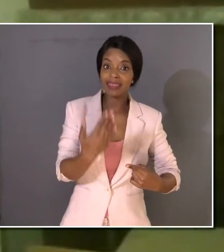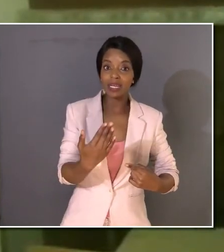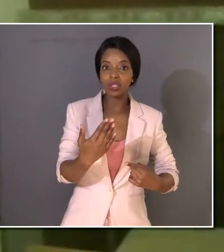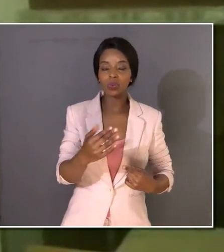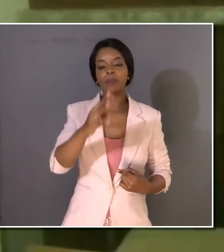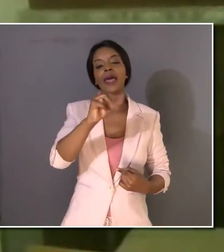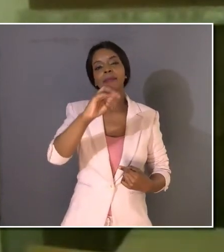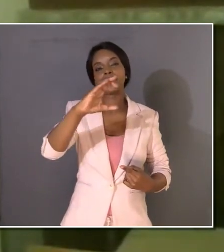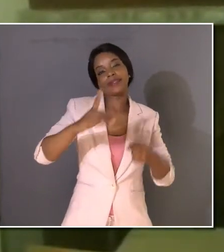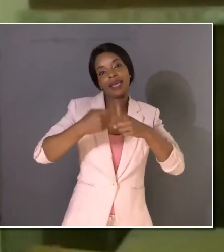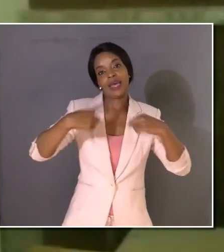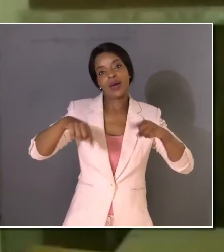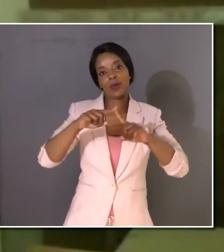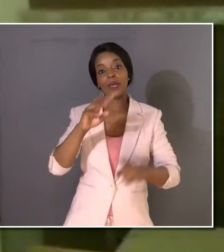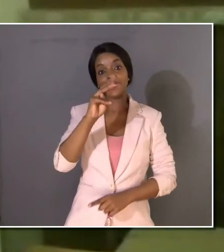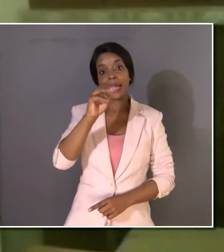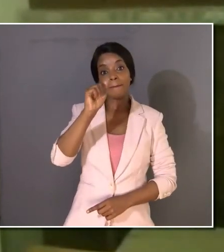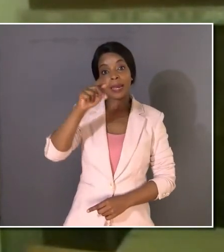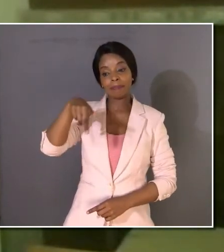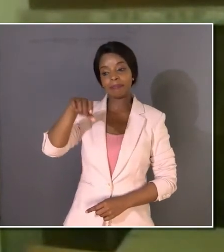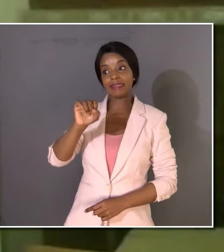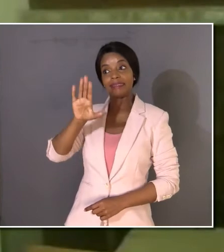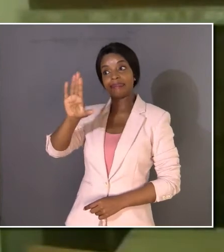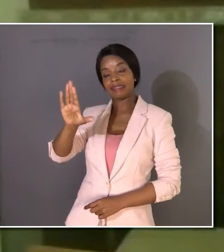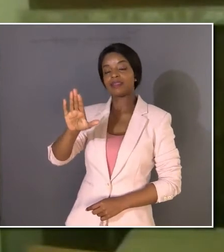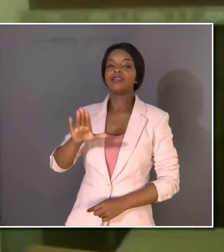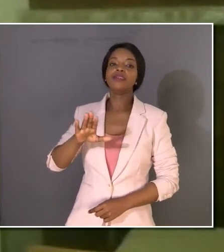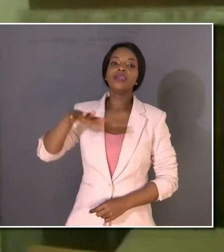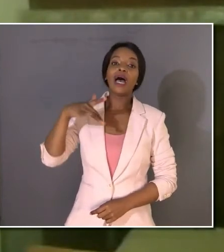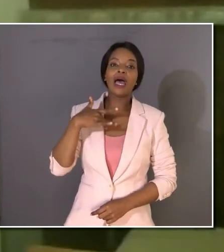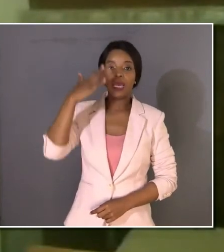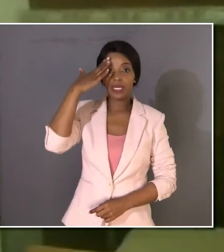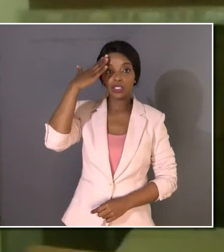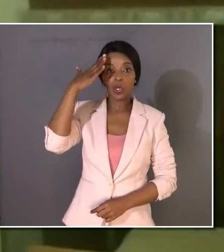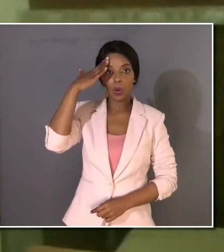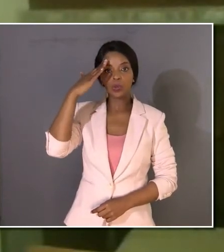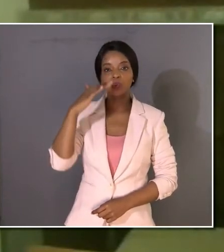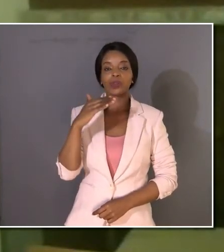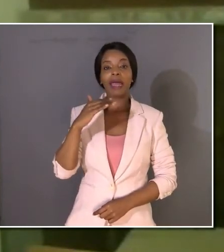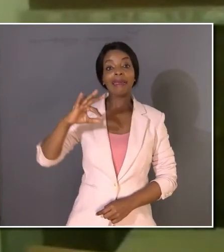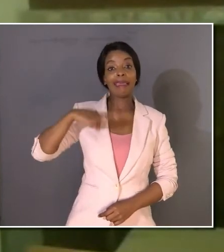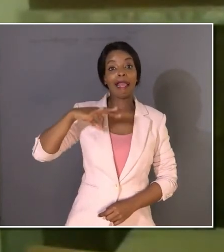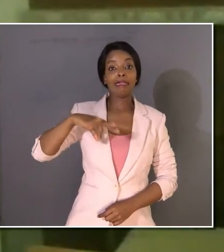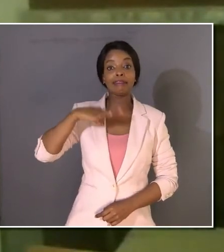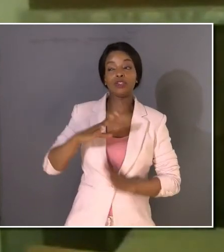Max. It's always great to have you around, and I know the girls love a bit of eye candy.